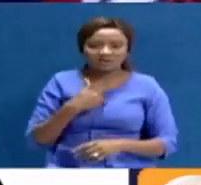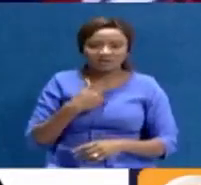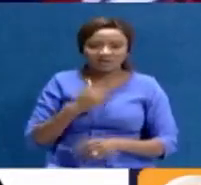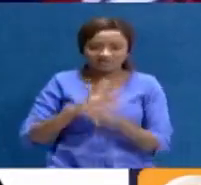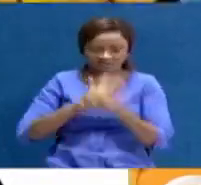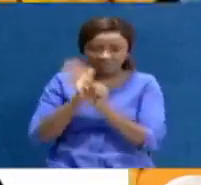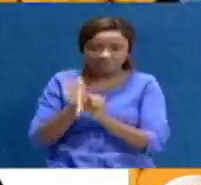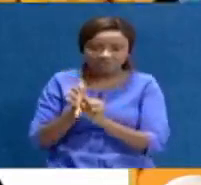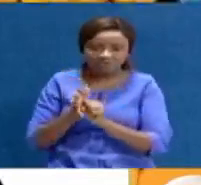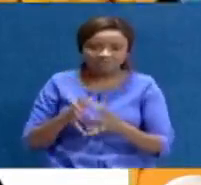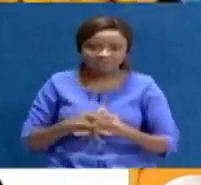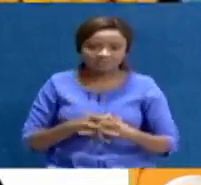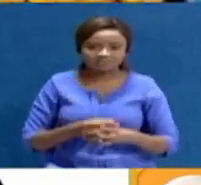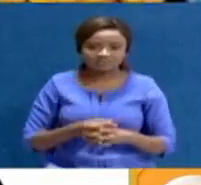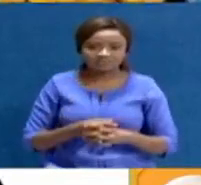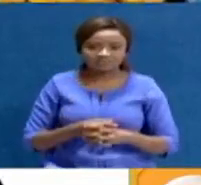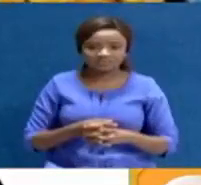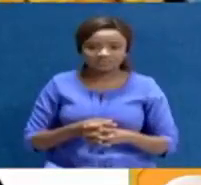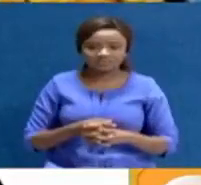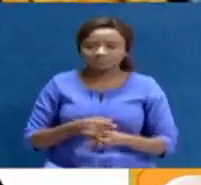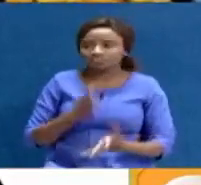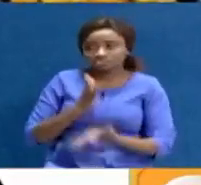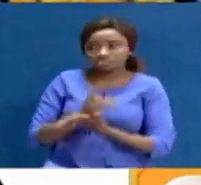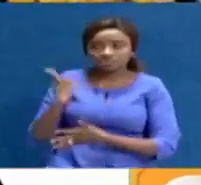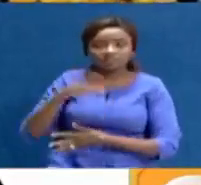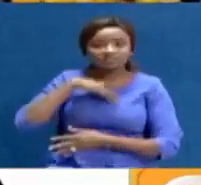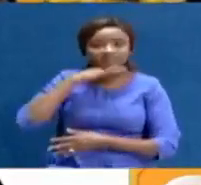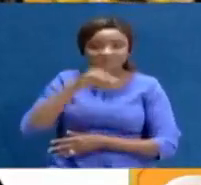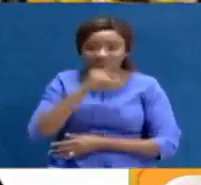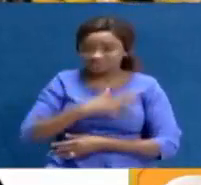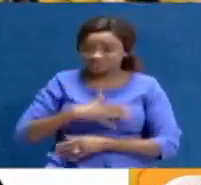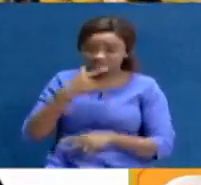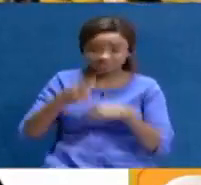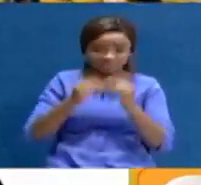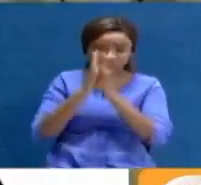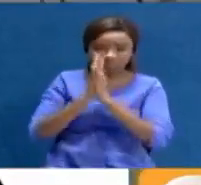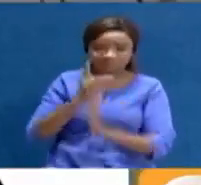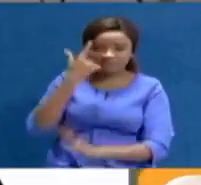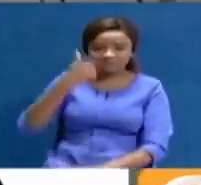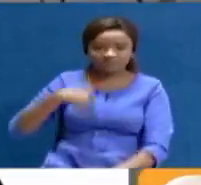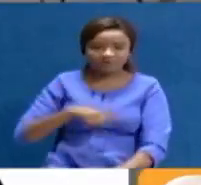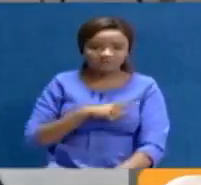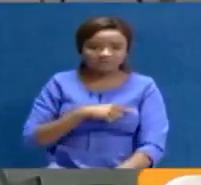novel coronavirus. So he has left. Please keep praying for us.